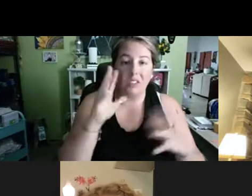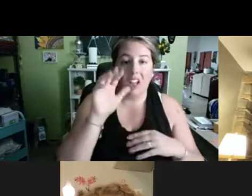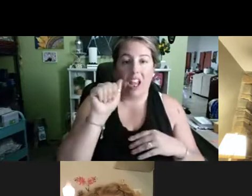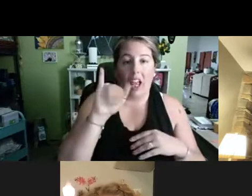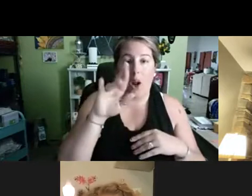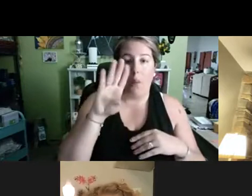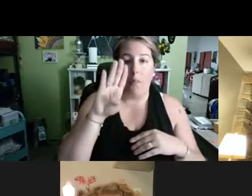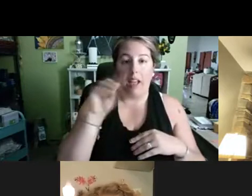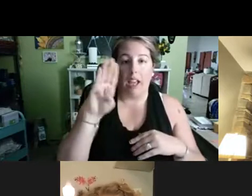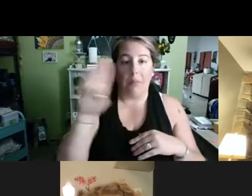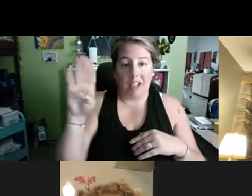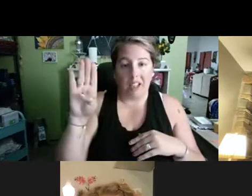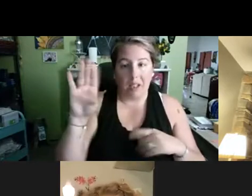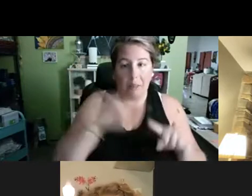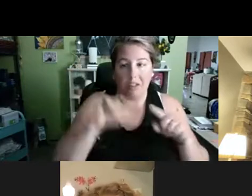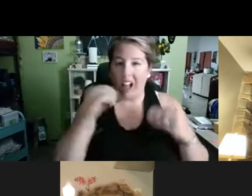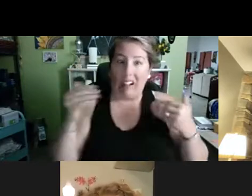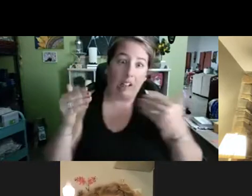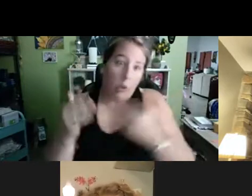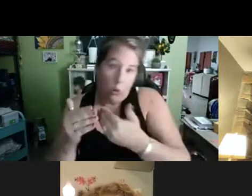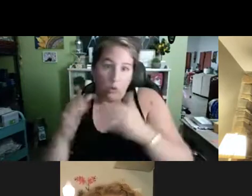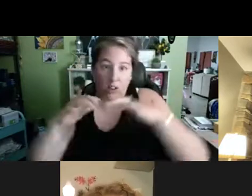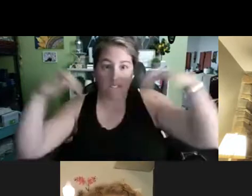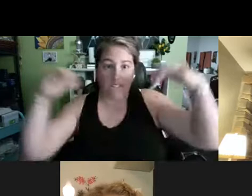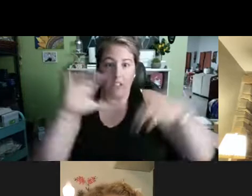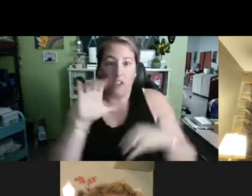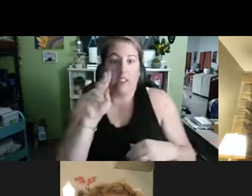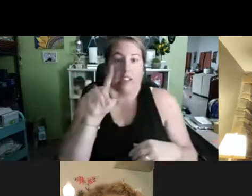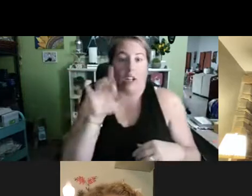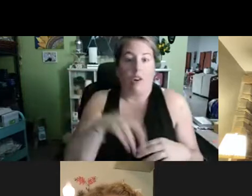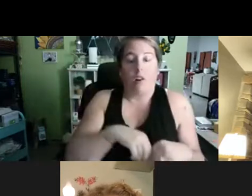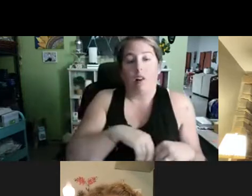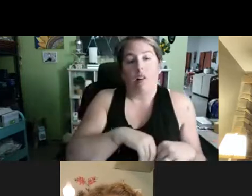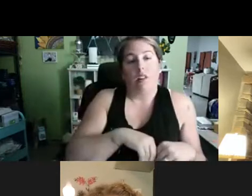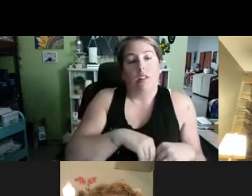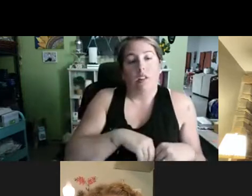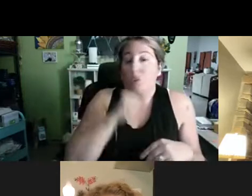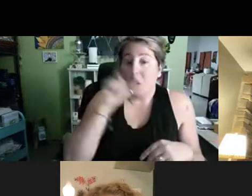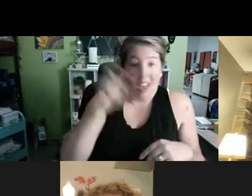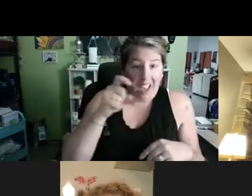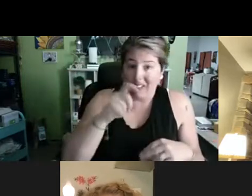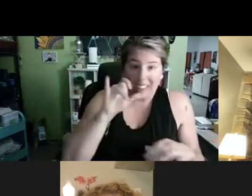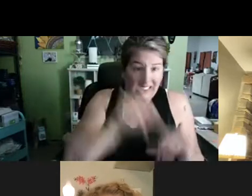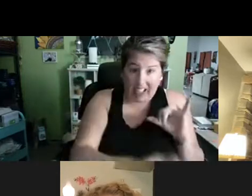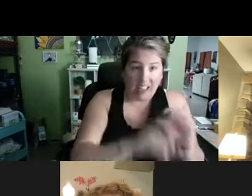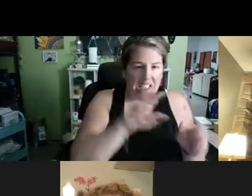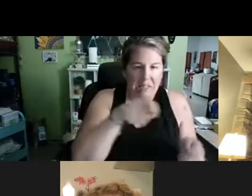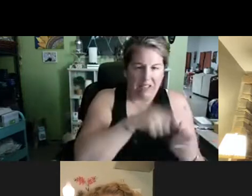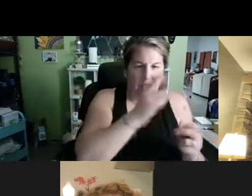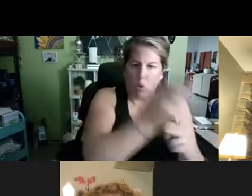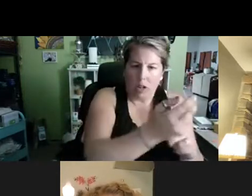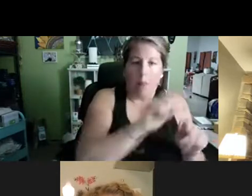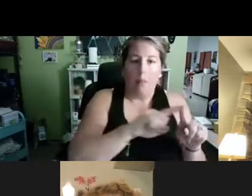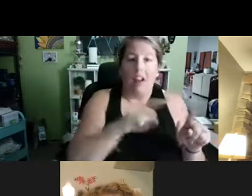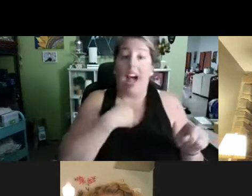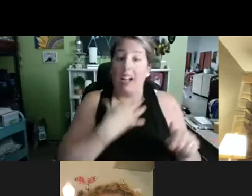So, I mean, there's all sorts of different situations. You don't have to book at those ones, but we like it because